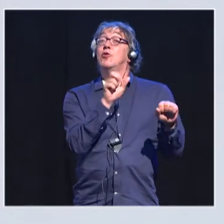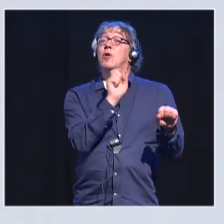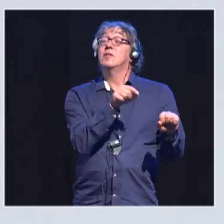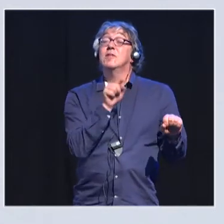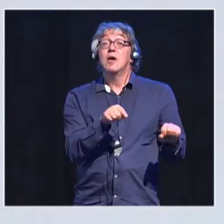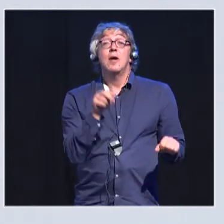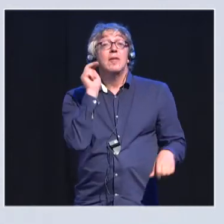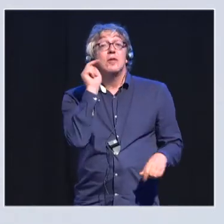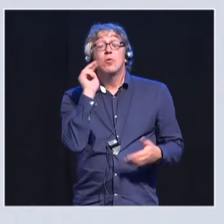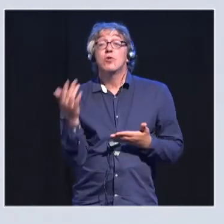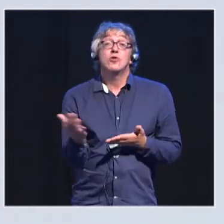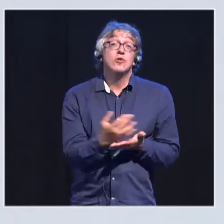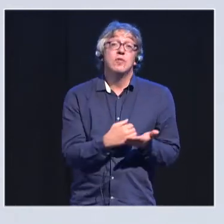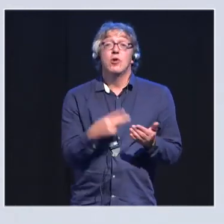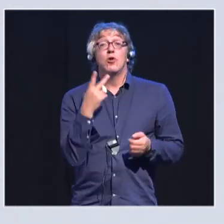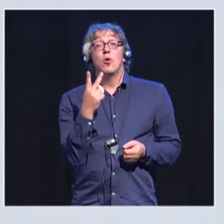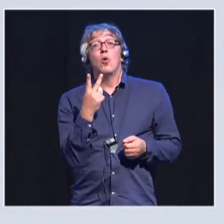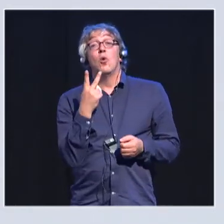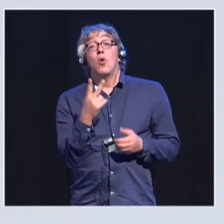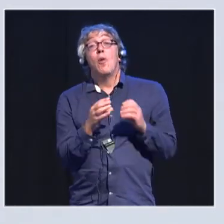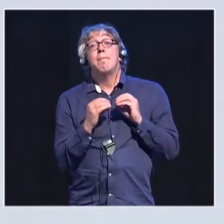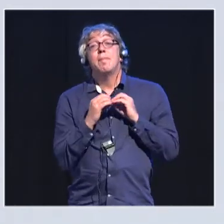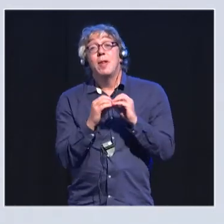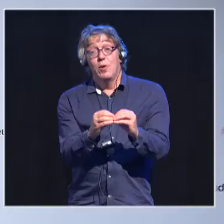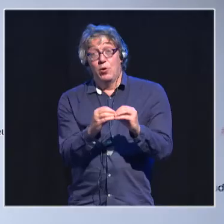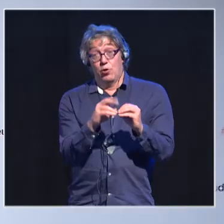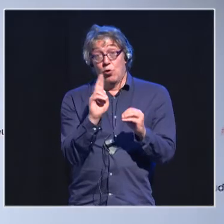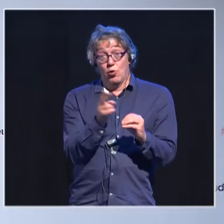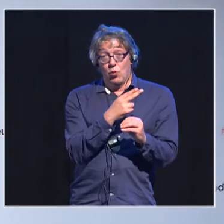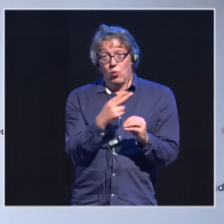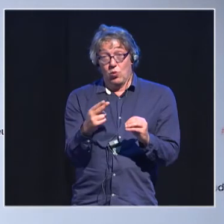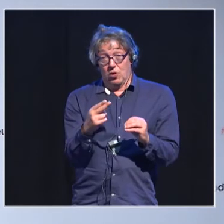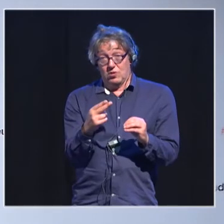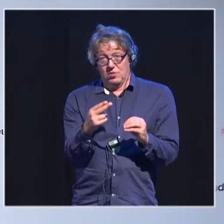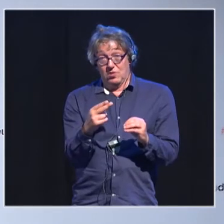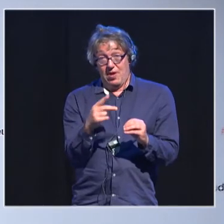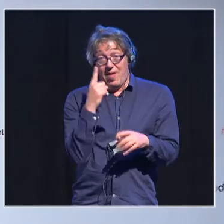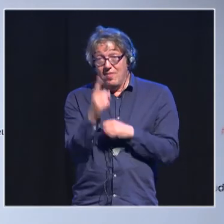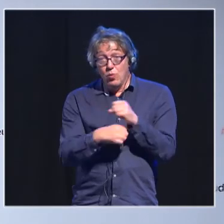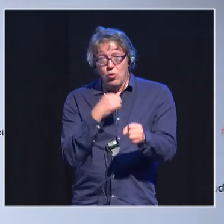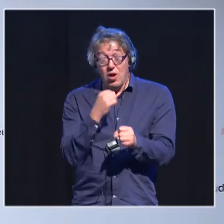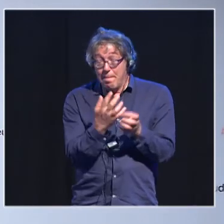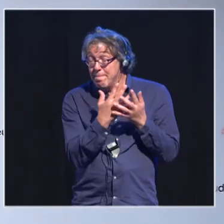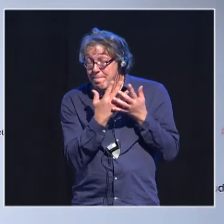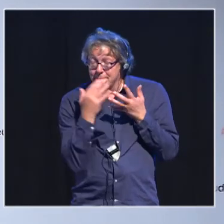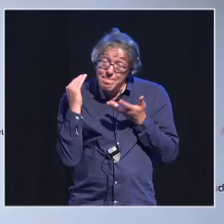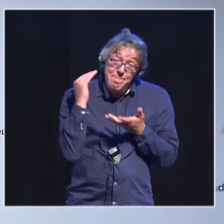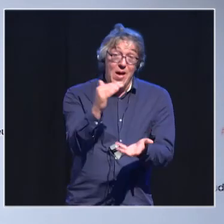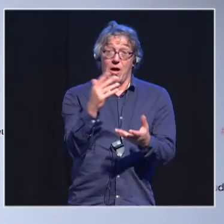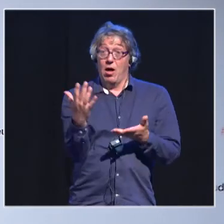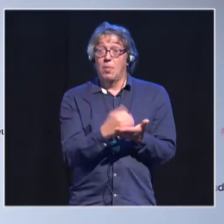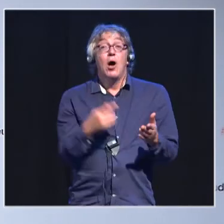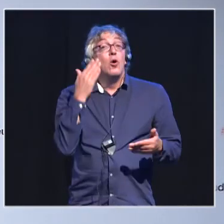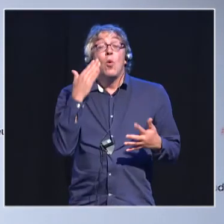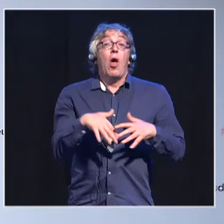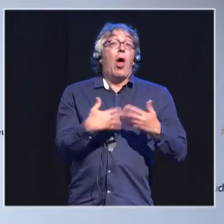save $2 billion a year. Huge amount of money. I don't know how much they had to invest to